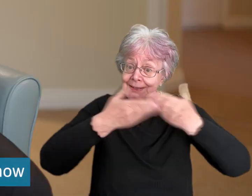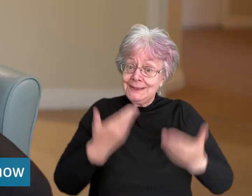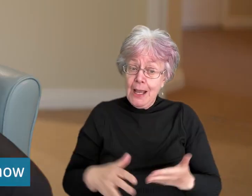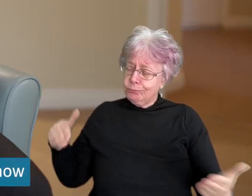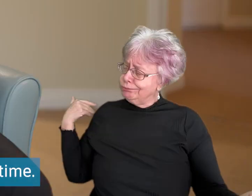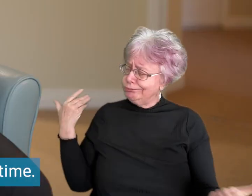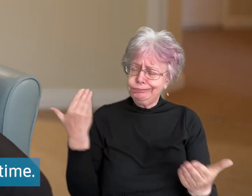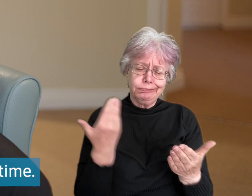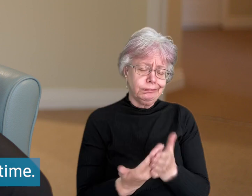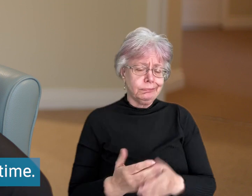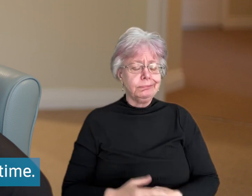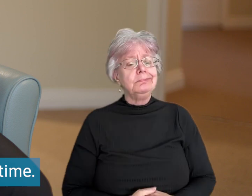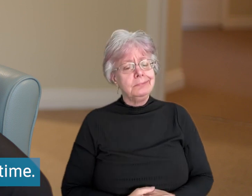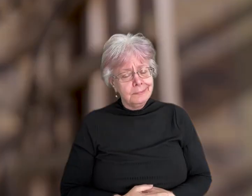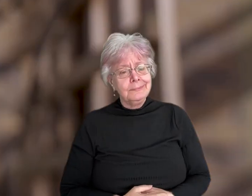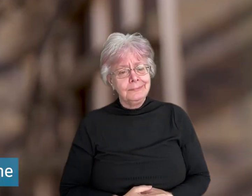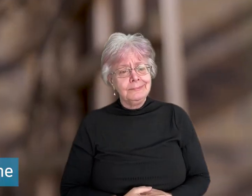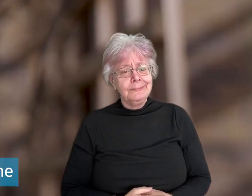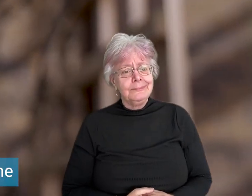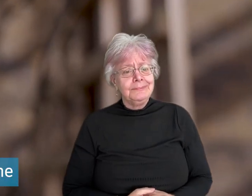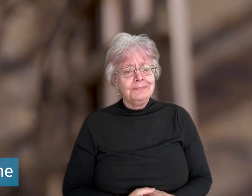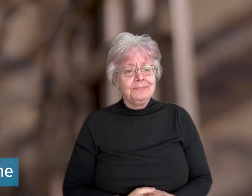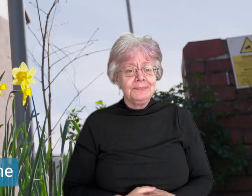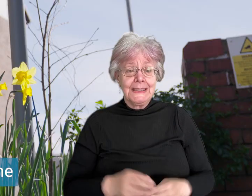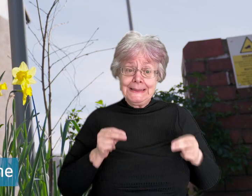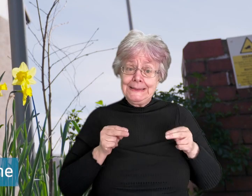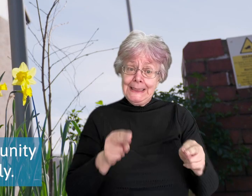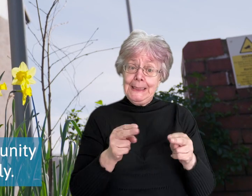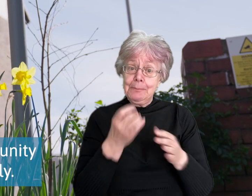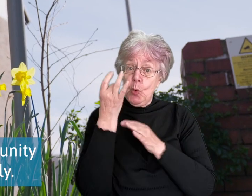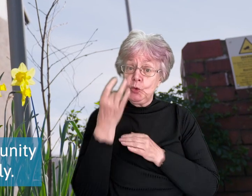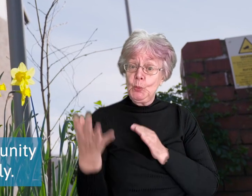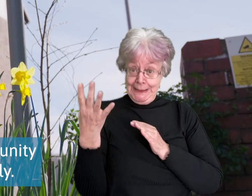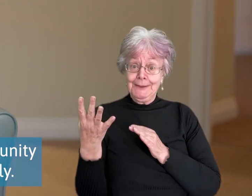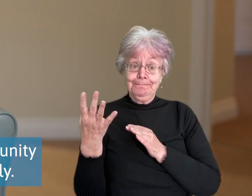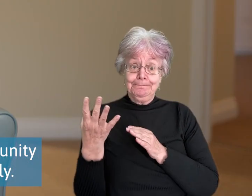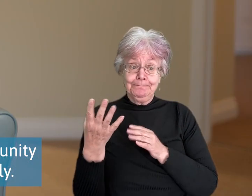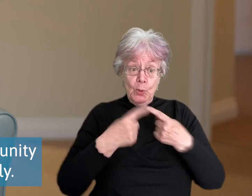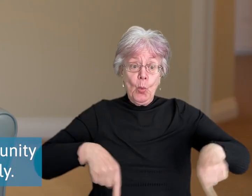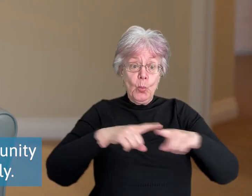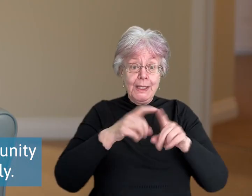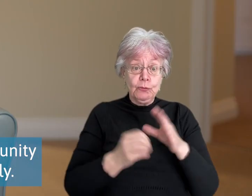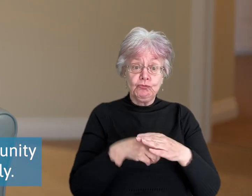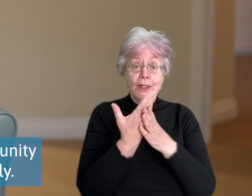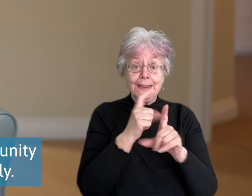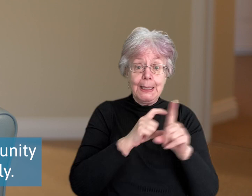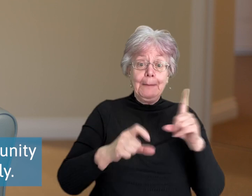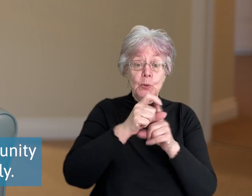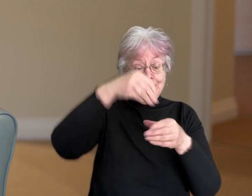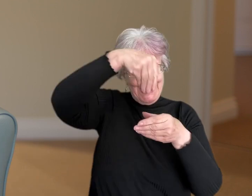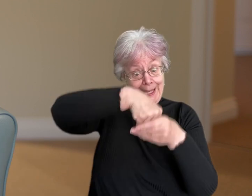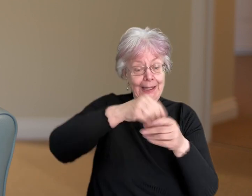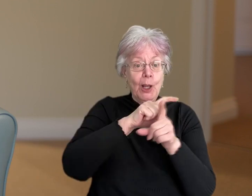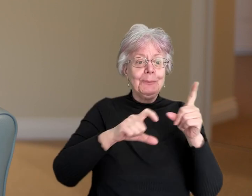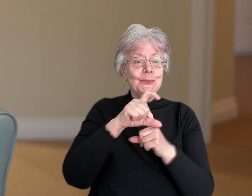more friends now than I've had in a very long time. It's a really unique scheme because we create a community within a community,